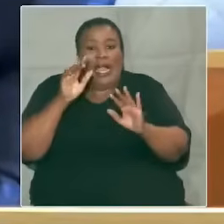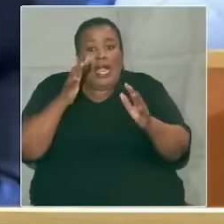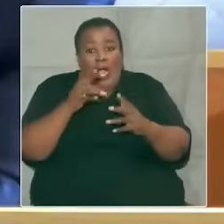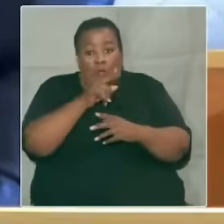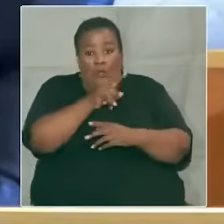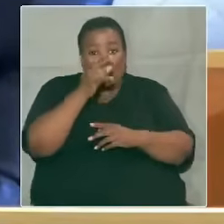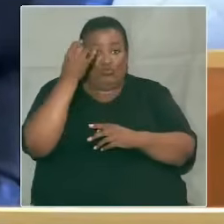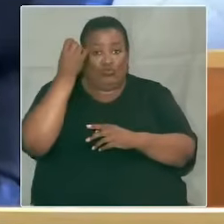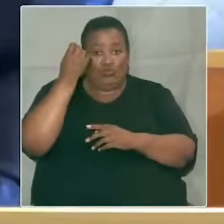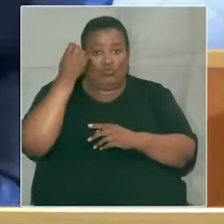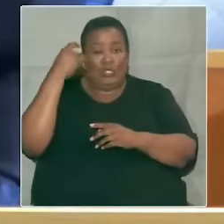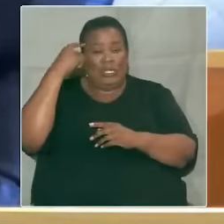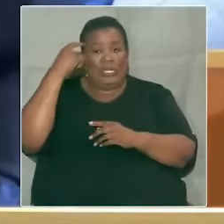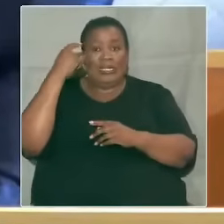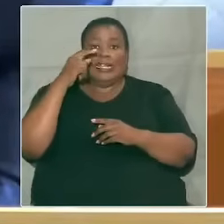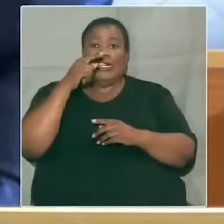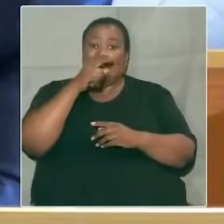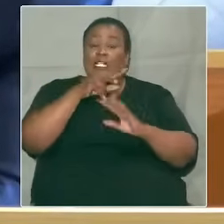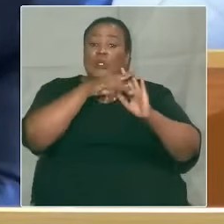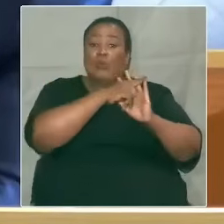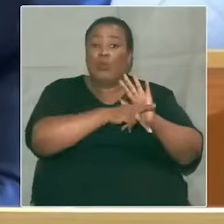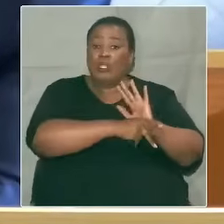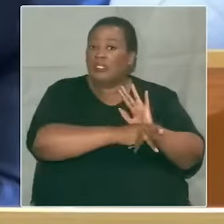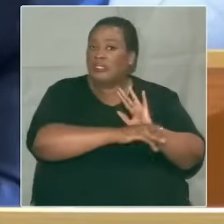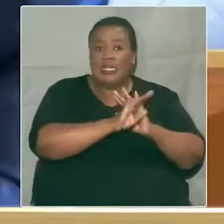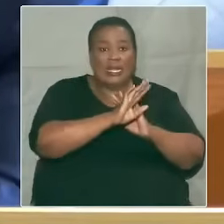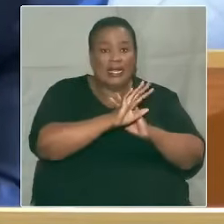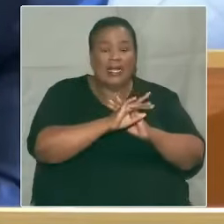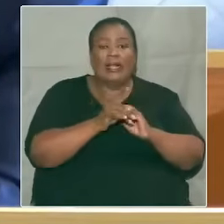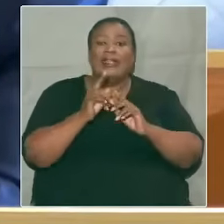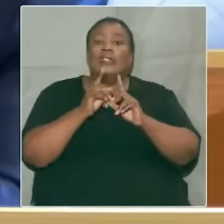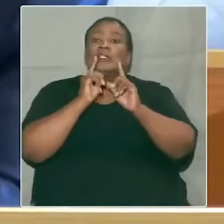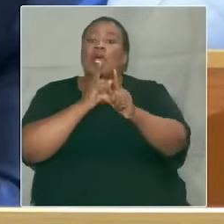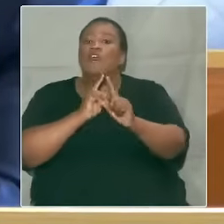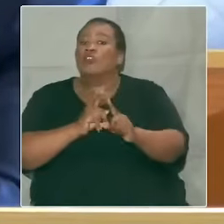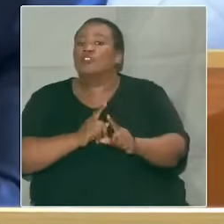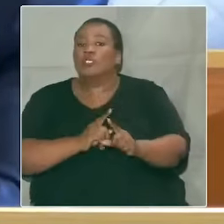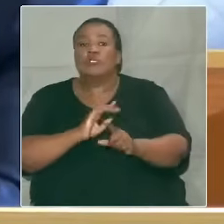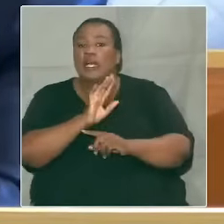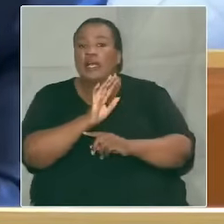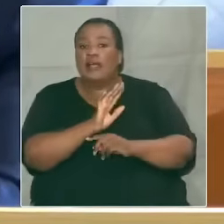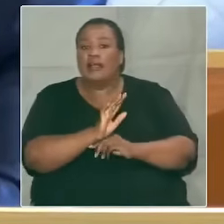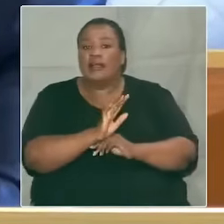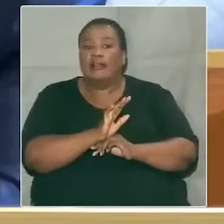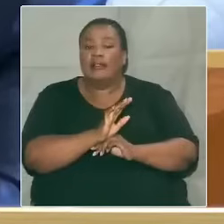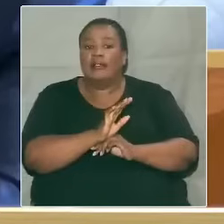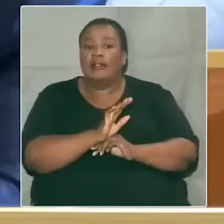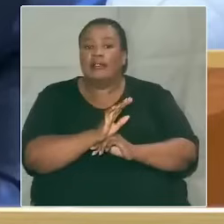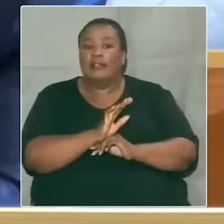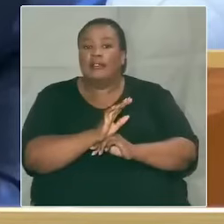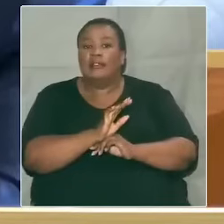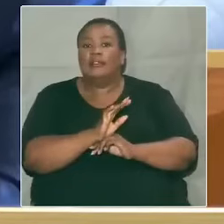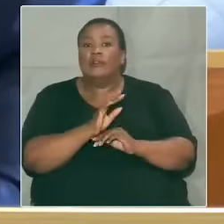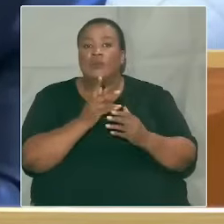is not policy. It is not directions as envisaged in